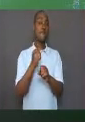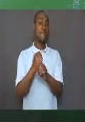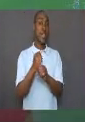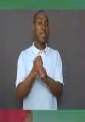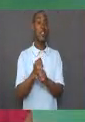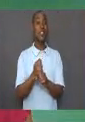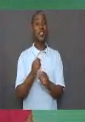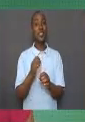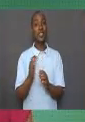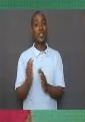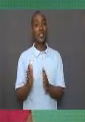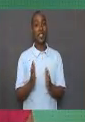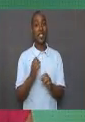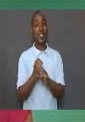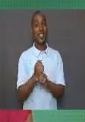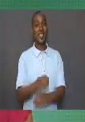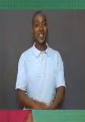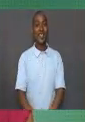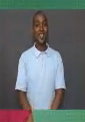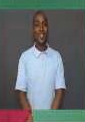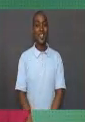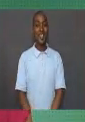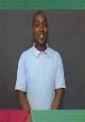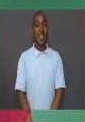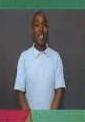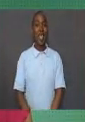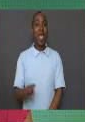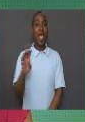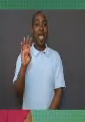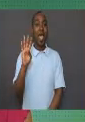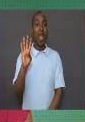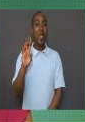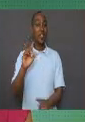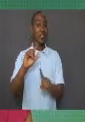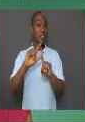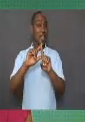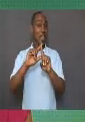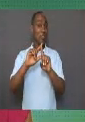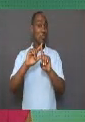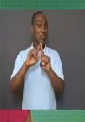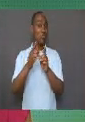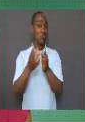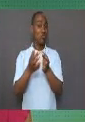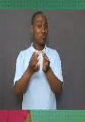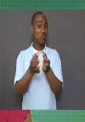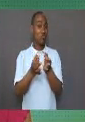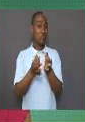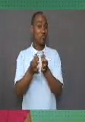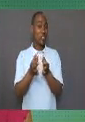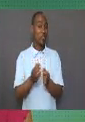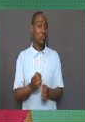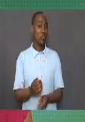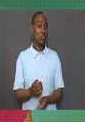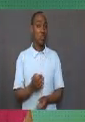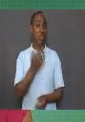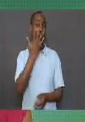lesson. Please explain the following terms: blood